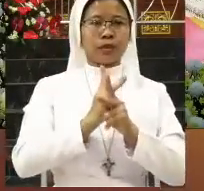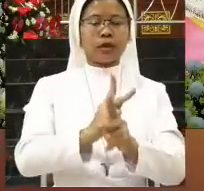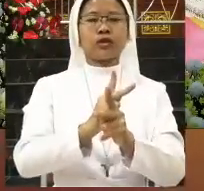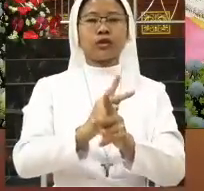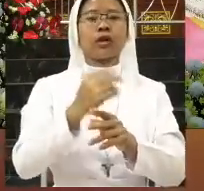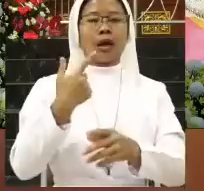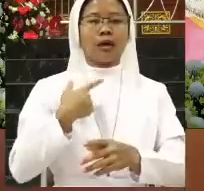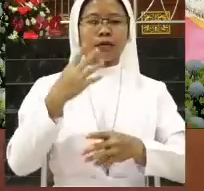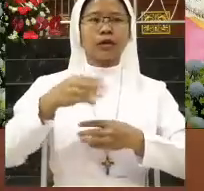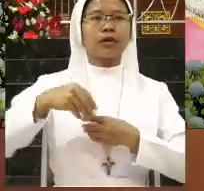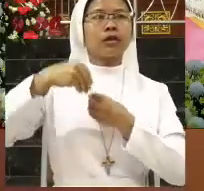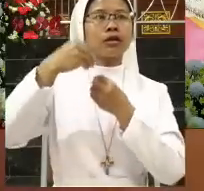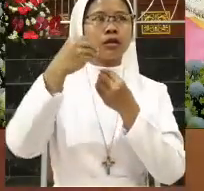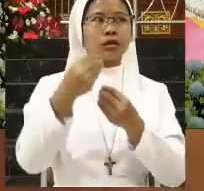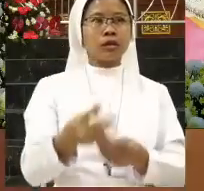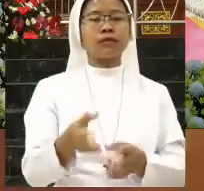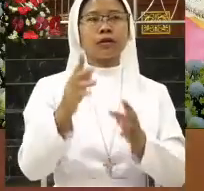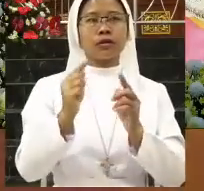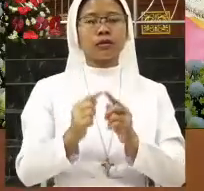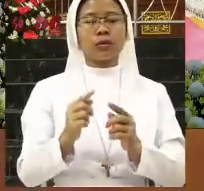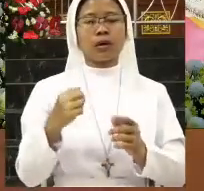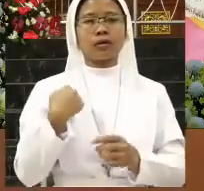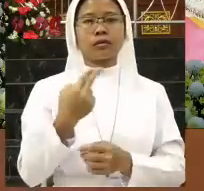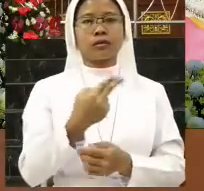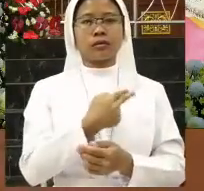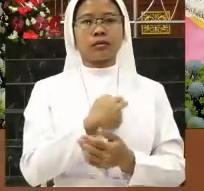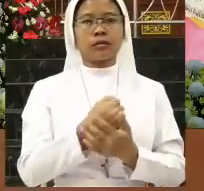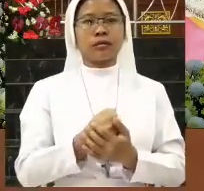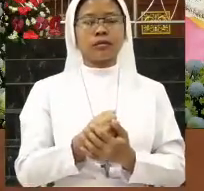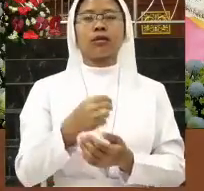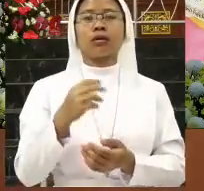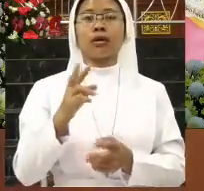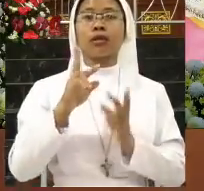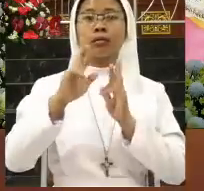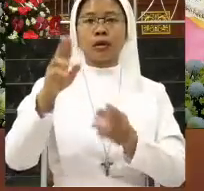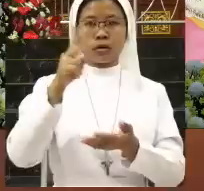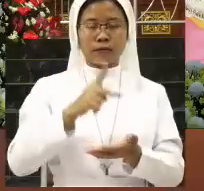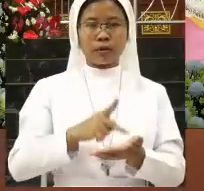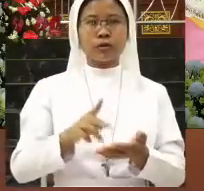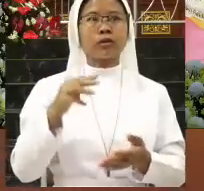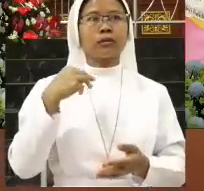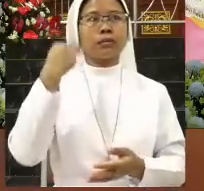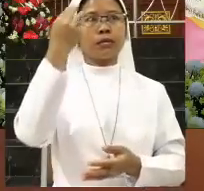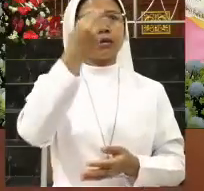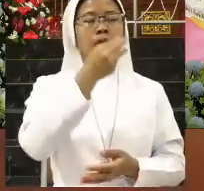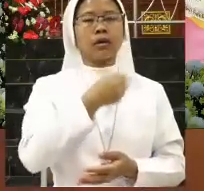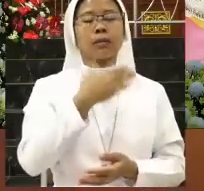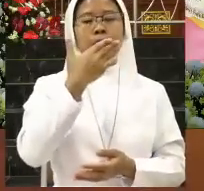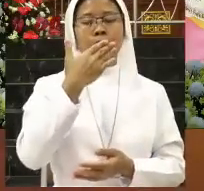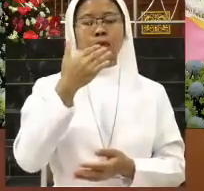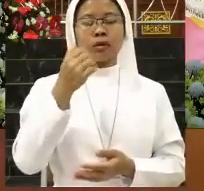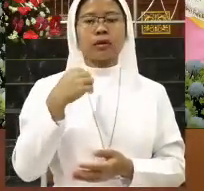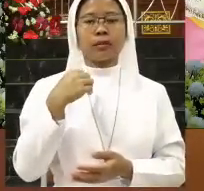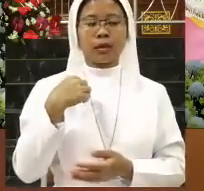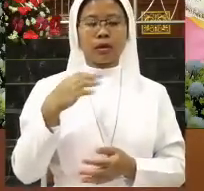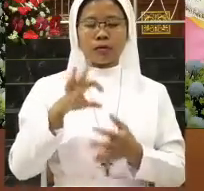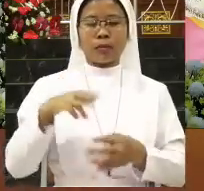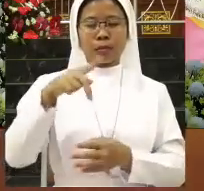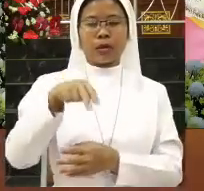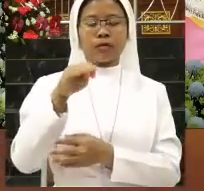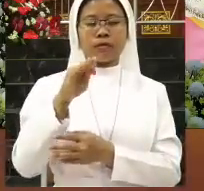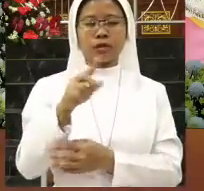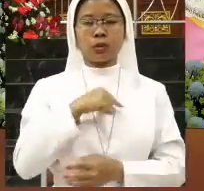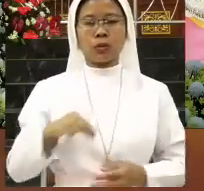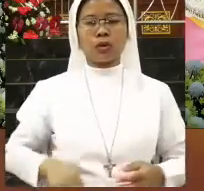entrusted our land of Bicol and of all. O Virgin Mary, most beloved of Peñafrancia, thee we